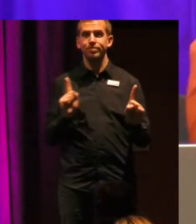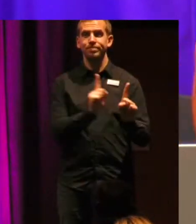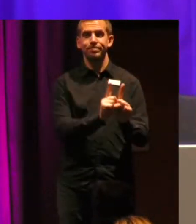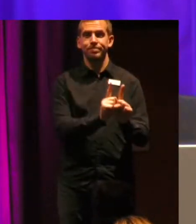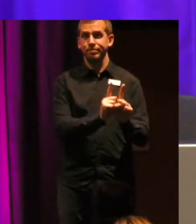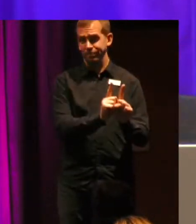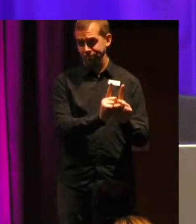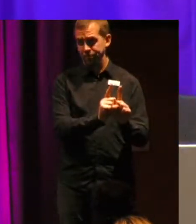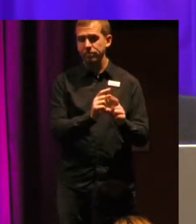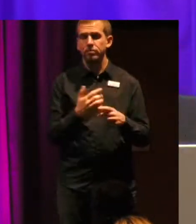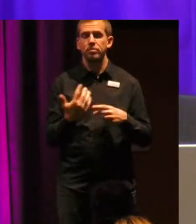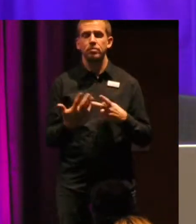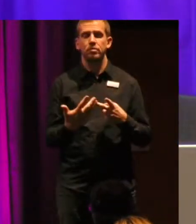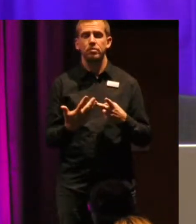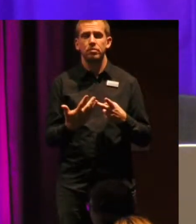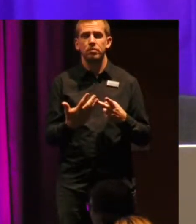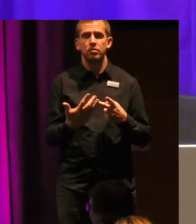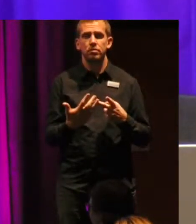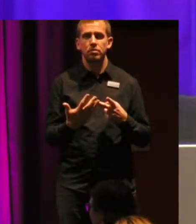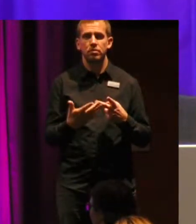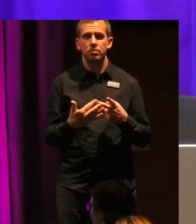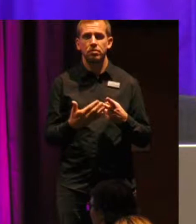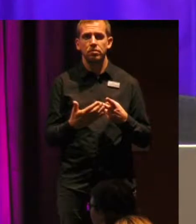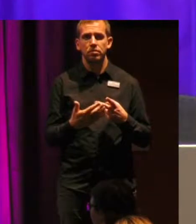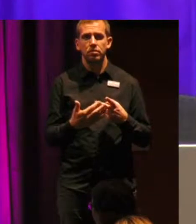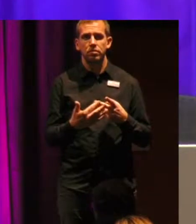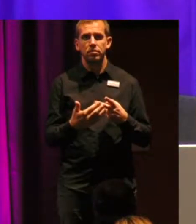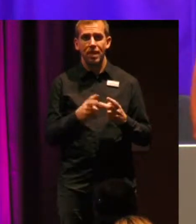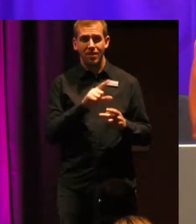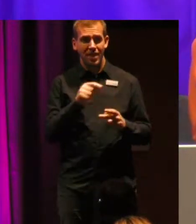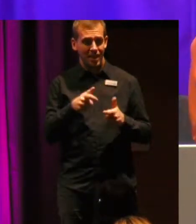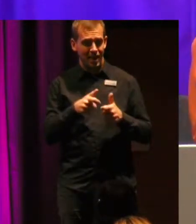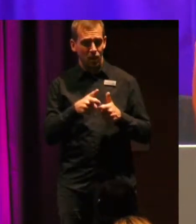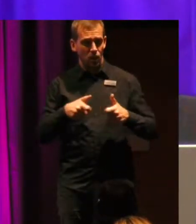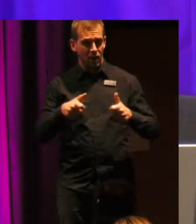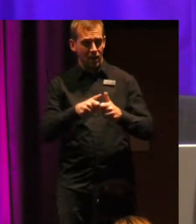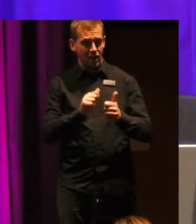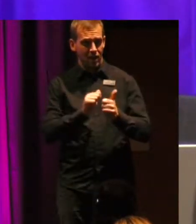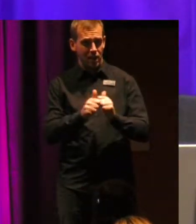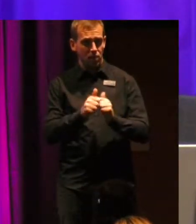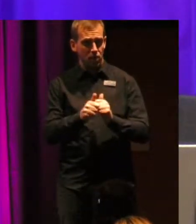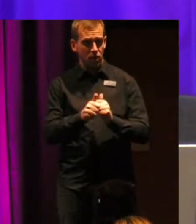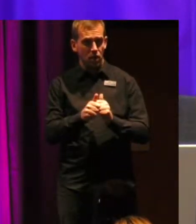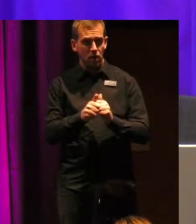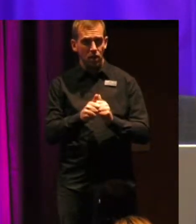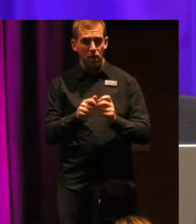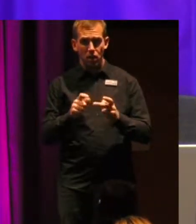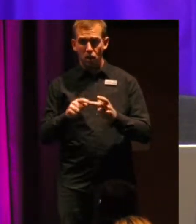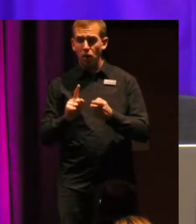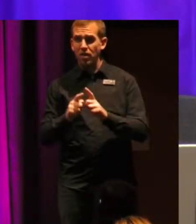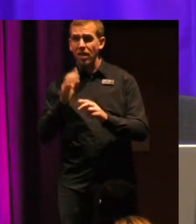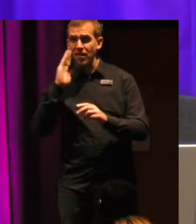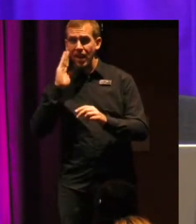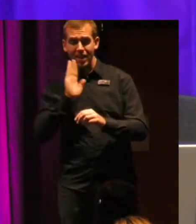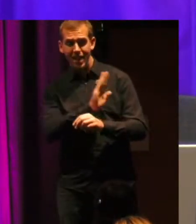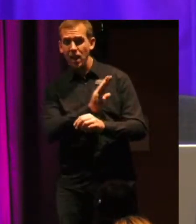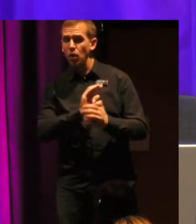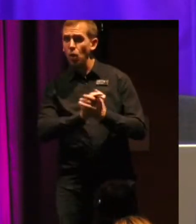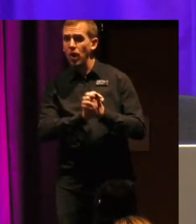entire initiatives to, from some members of Congress to actually who know that their colleagues are being threatened